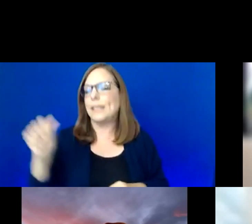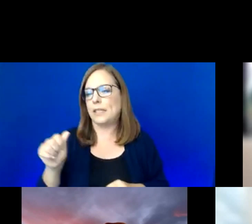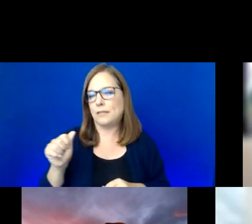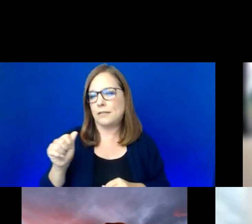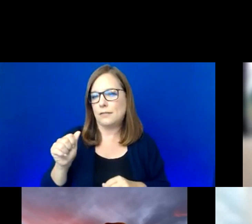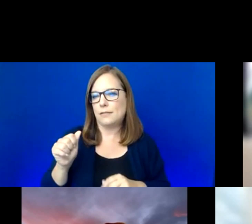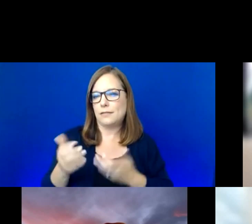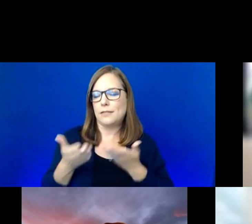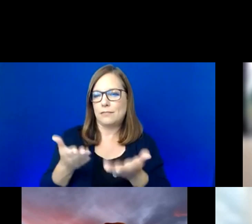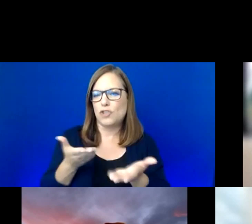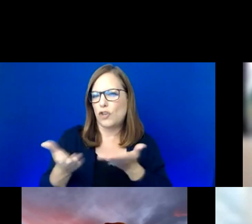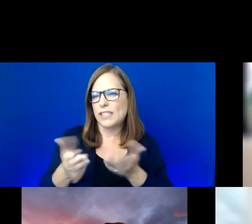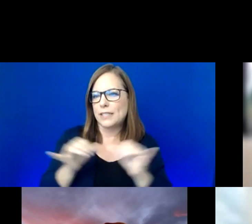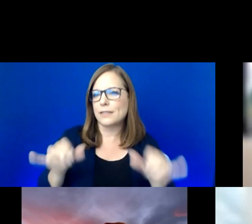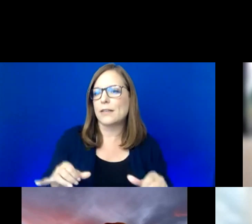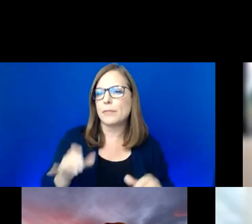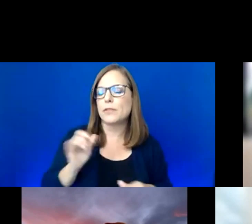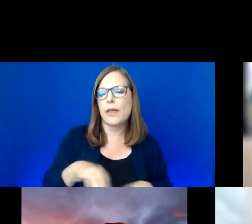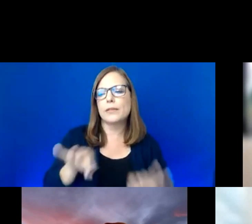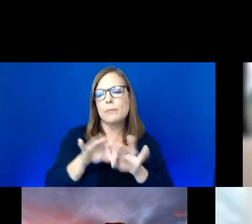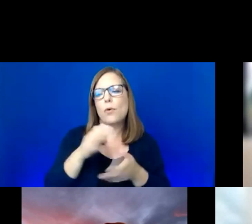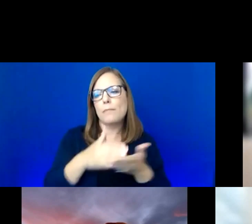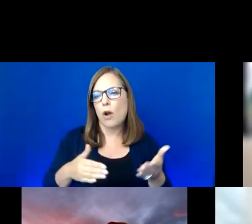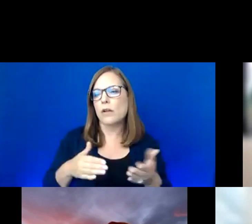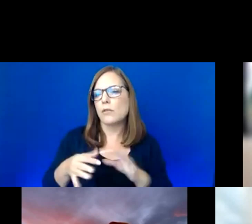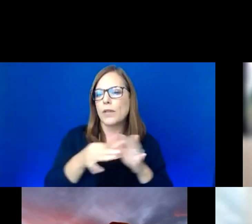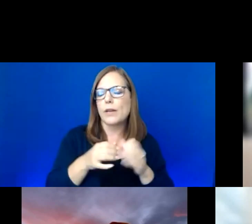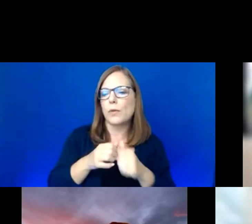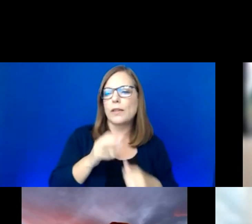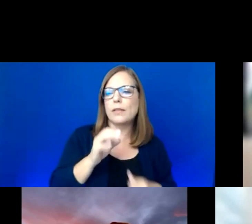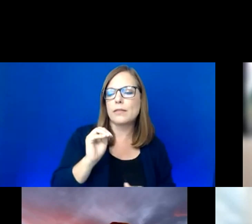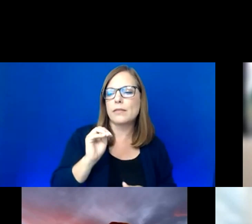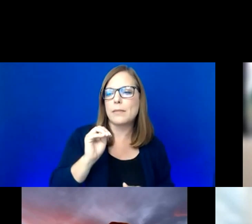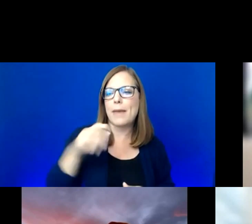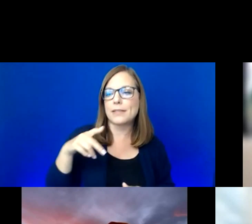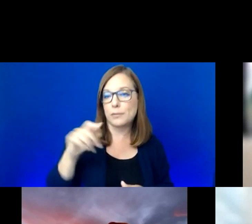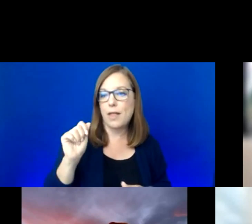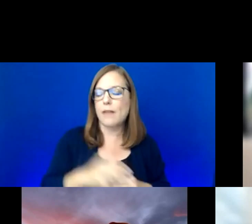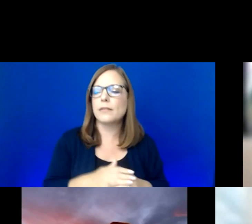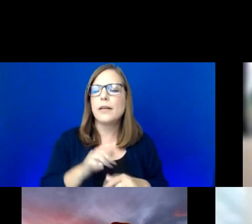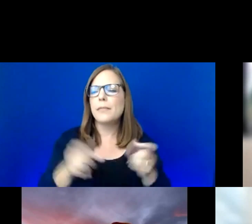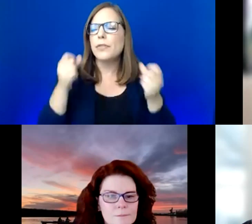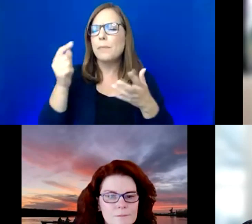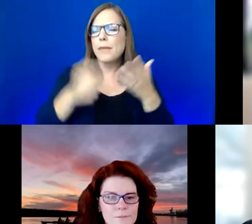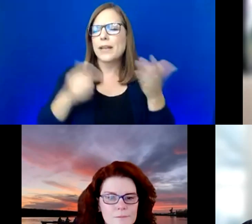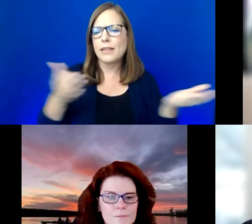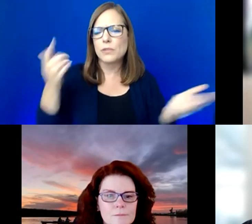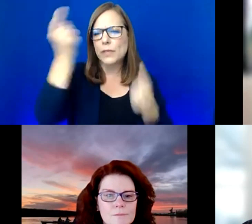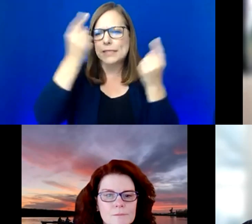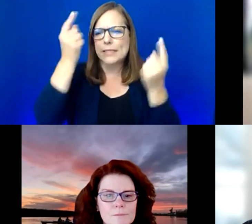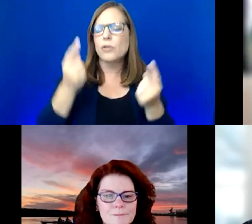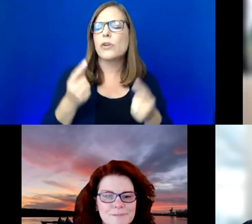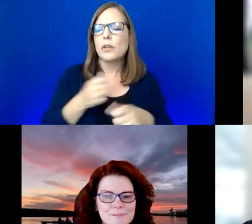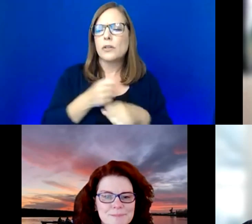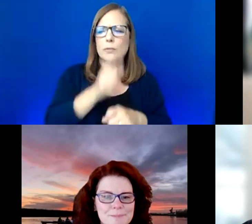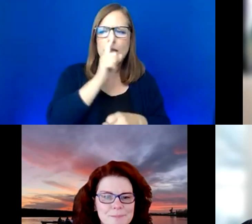That is absolutely part of fulfilling the promise of the master plan. But I think there's a lot of variables that go into making sure